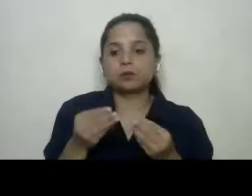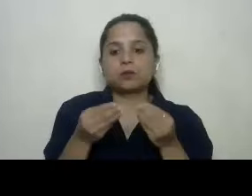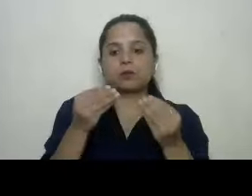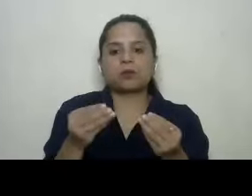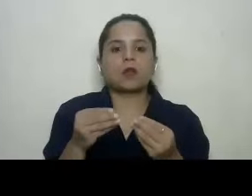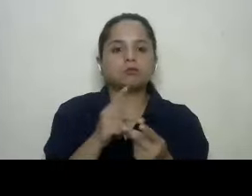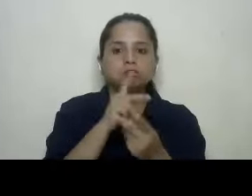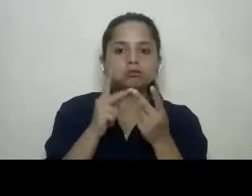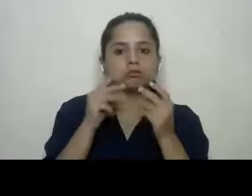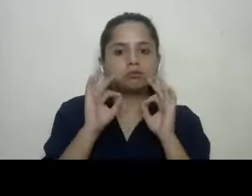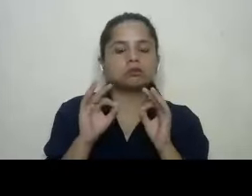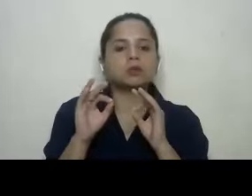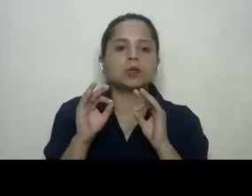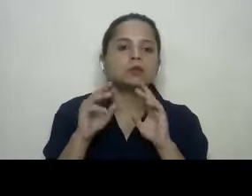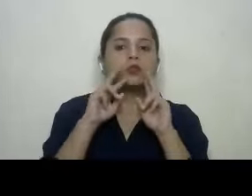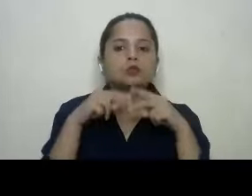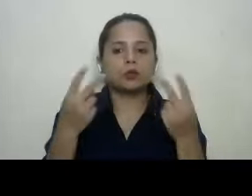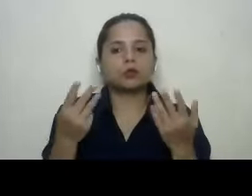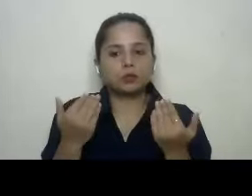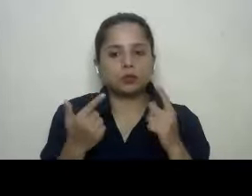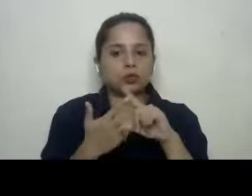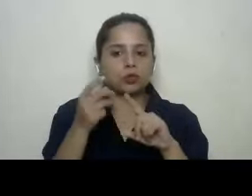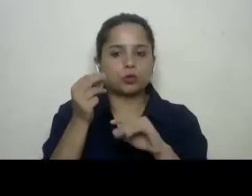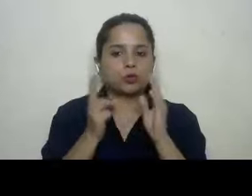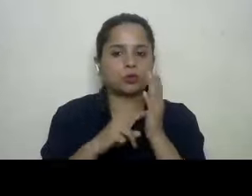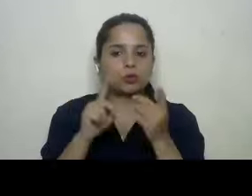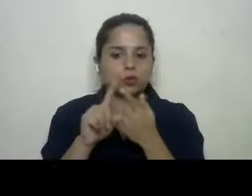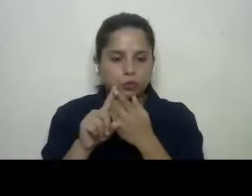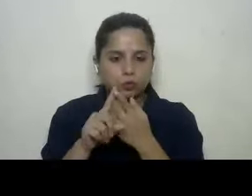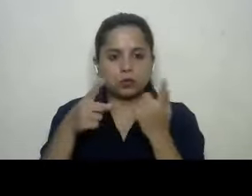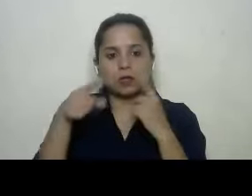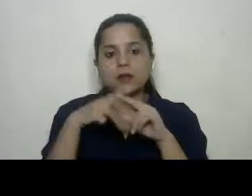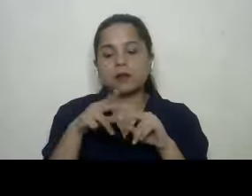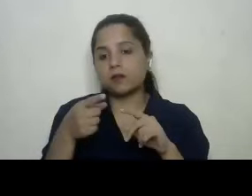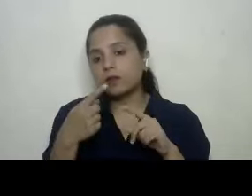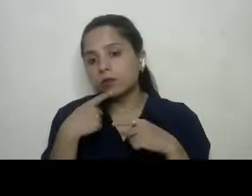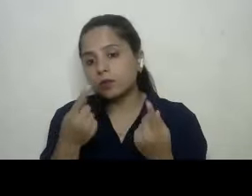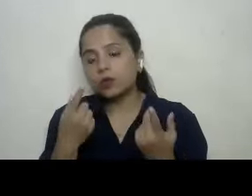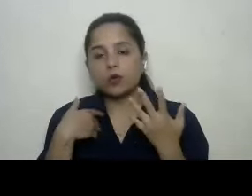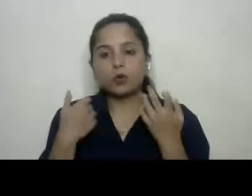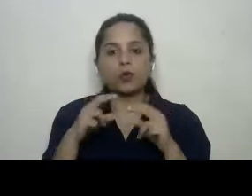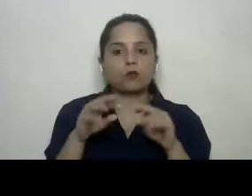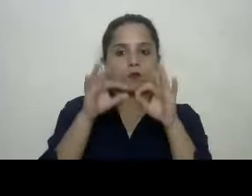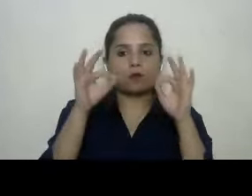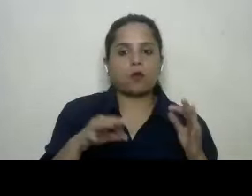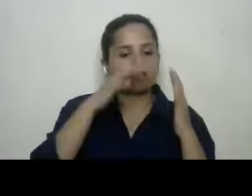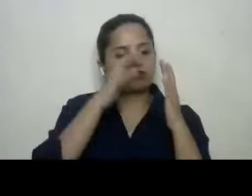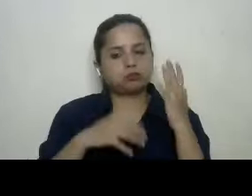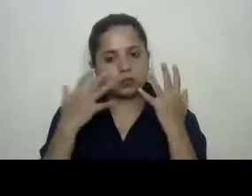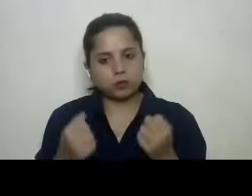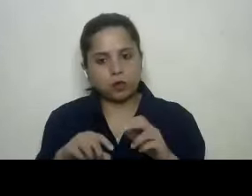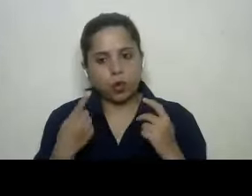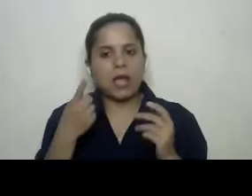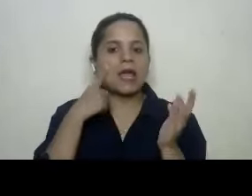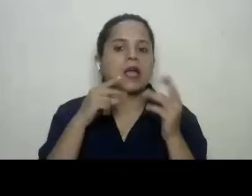effective responses. Tone, also, if you tell, I want a formal essay or an informal